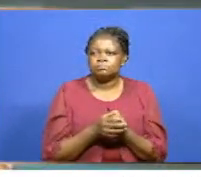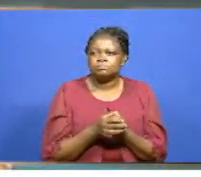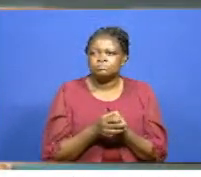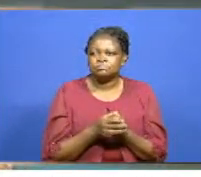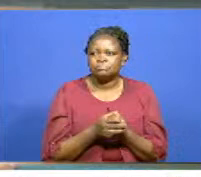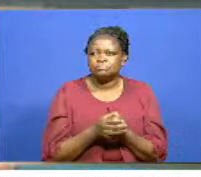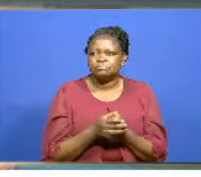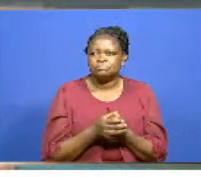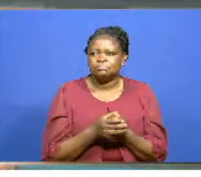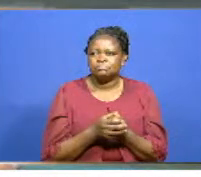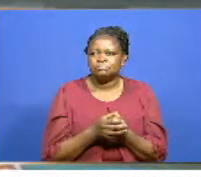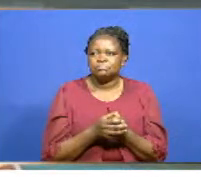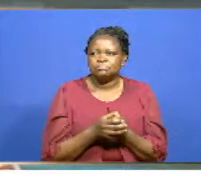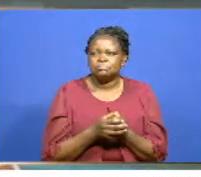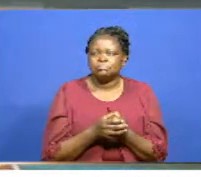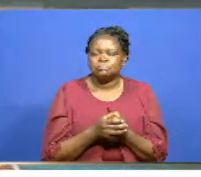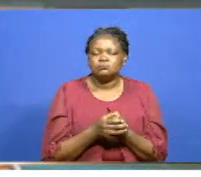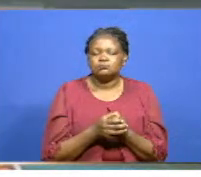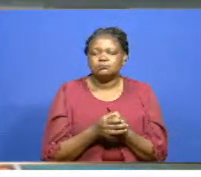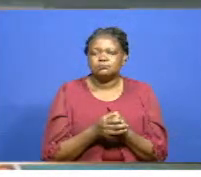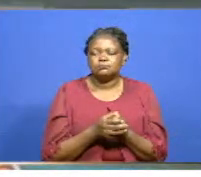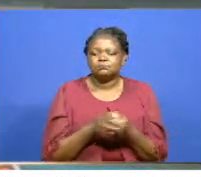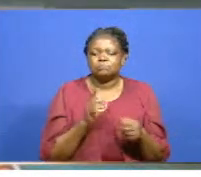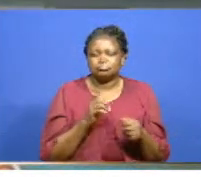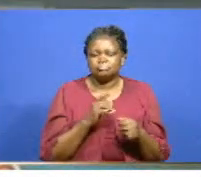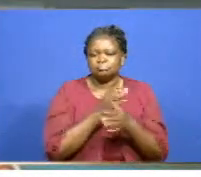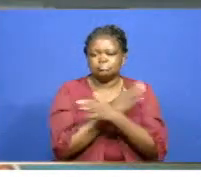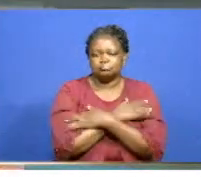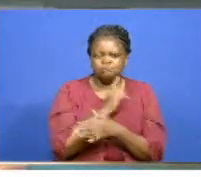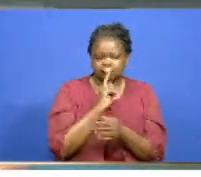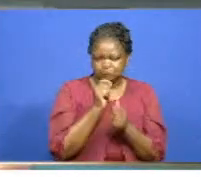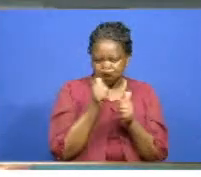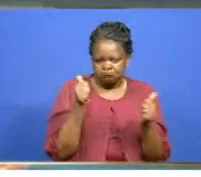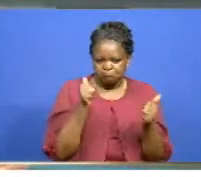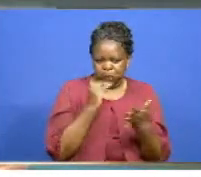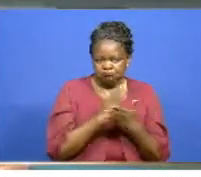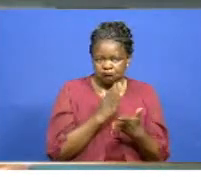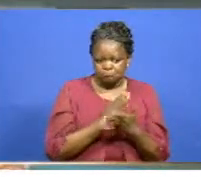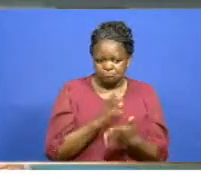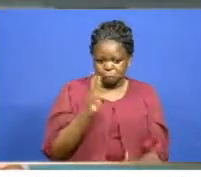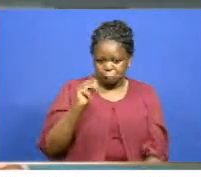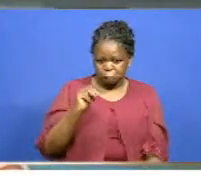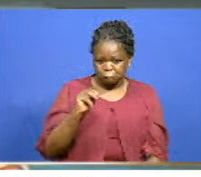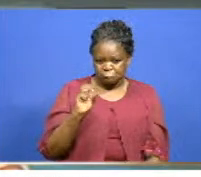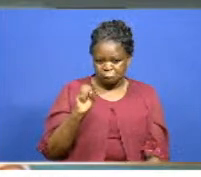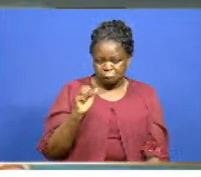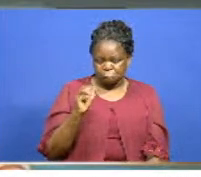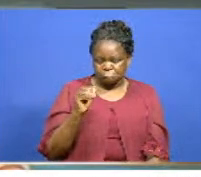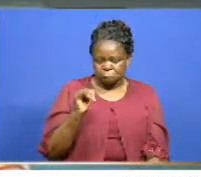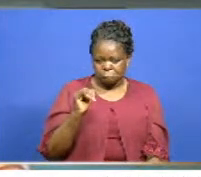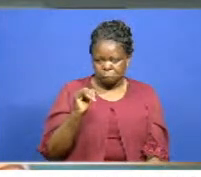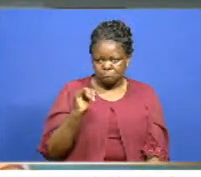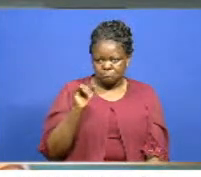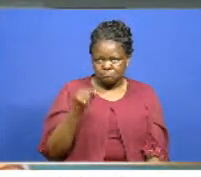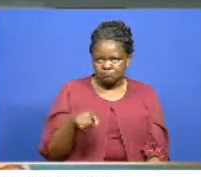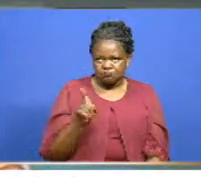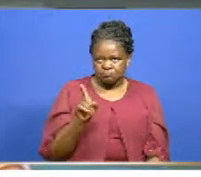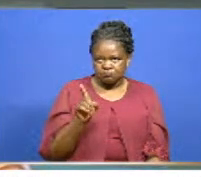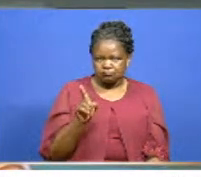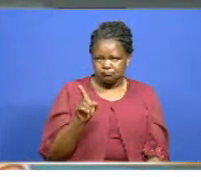my colleague has said. In Msambweni, the